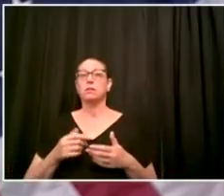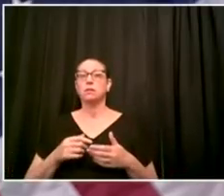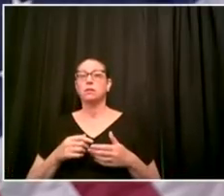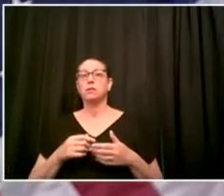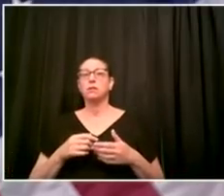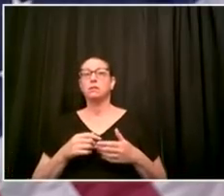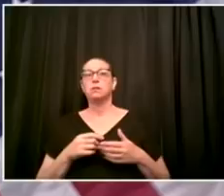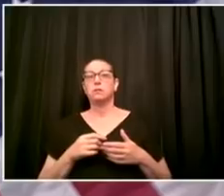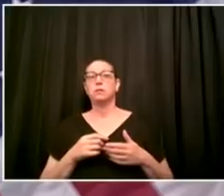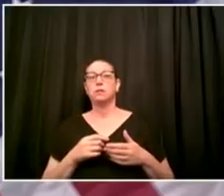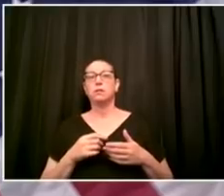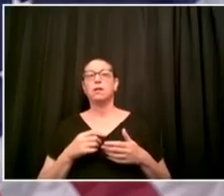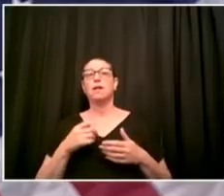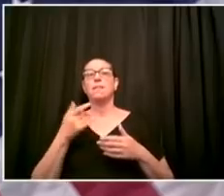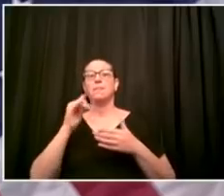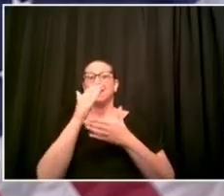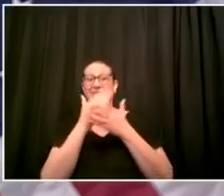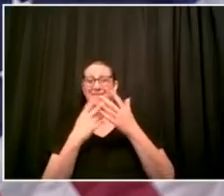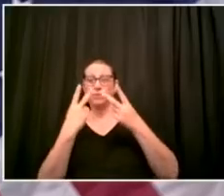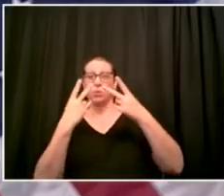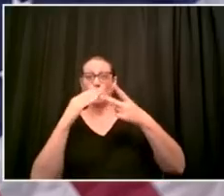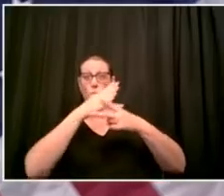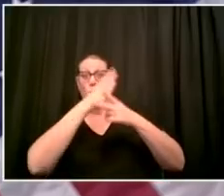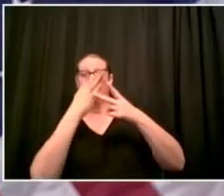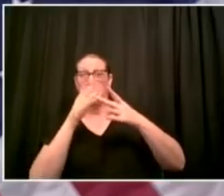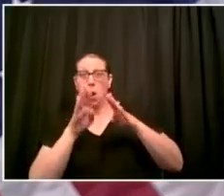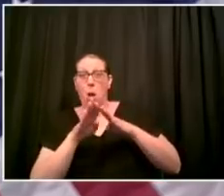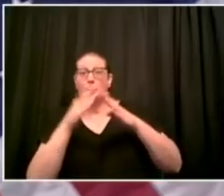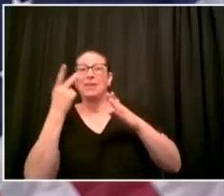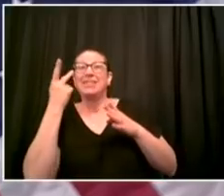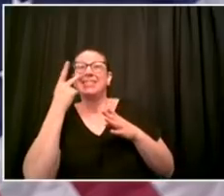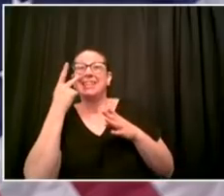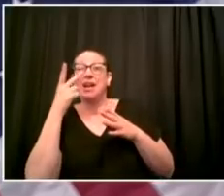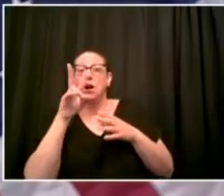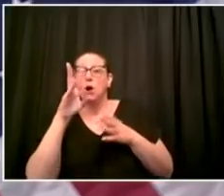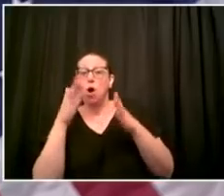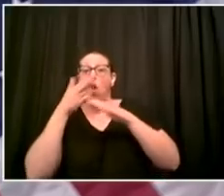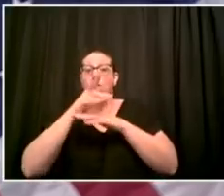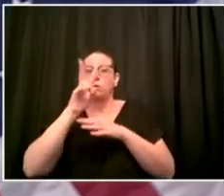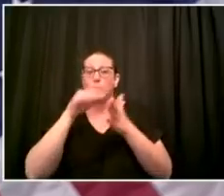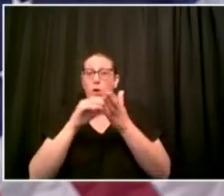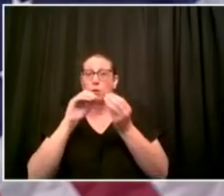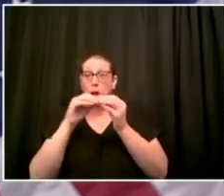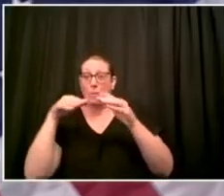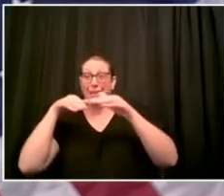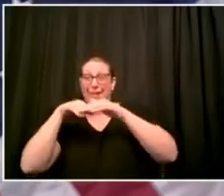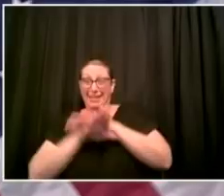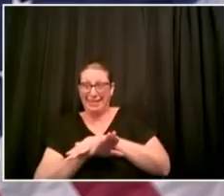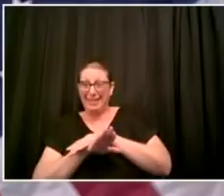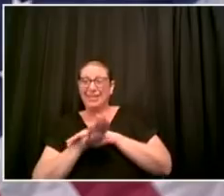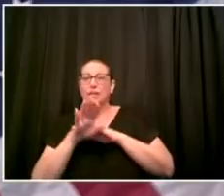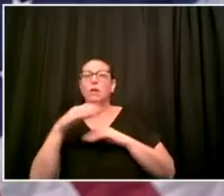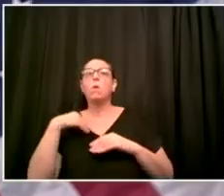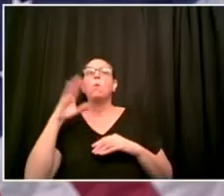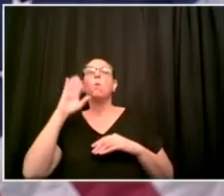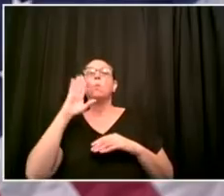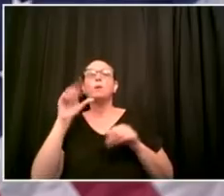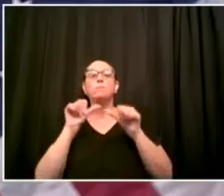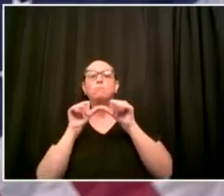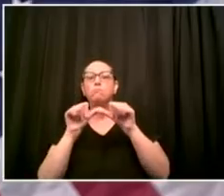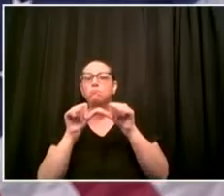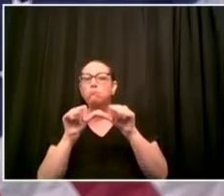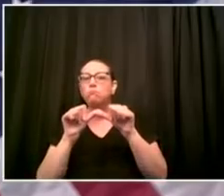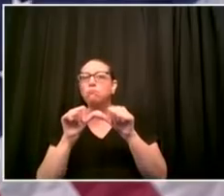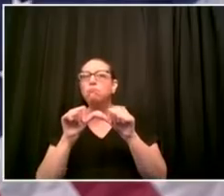we'll have a lot more to say on that in the next few days, but this is a crucial part of the equation. As I said, I